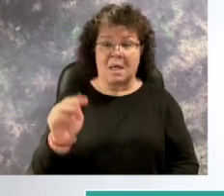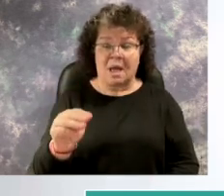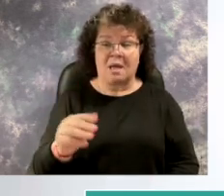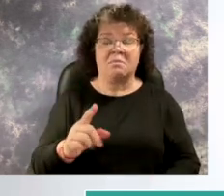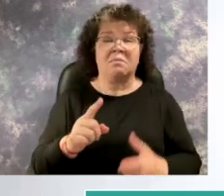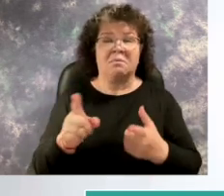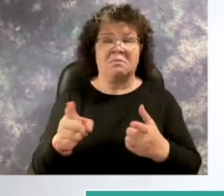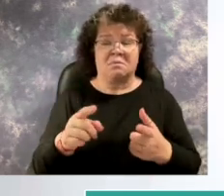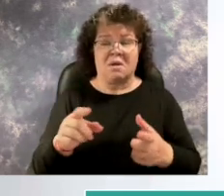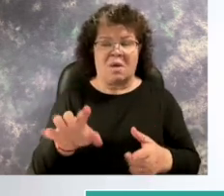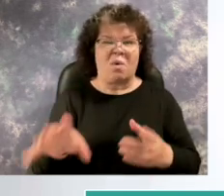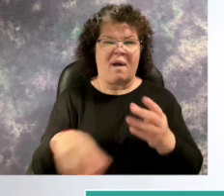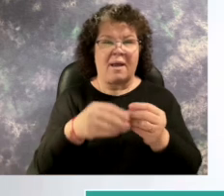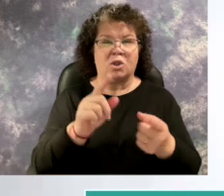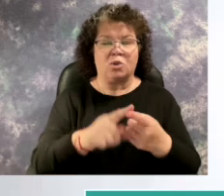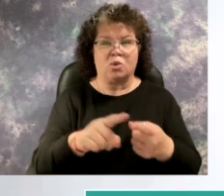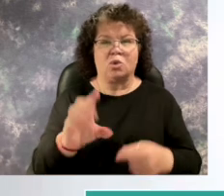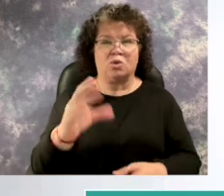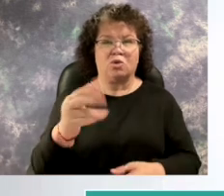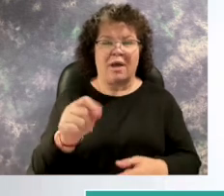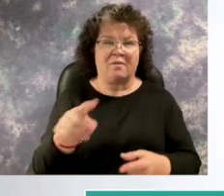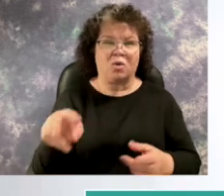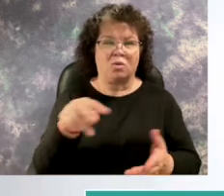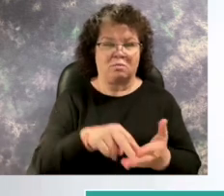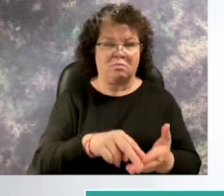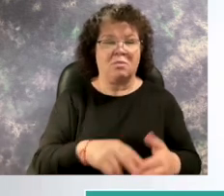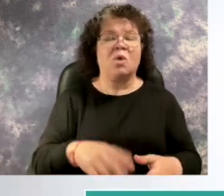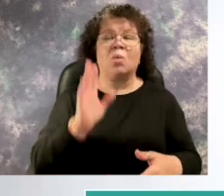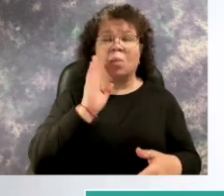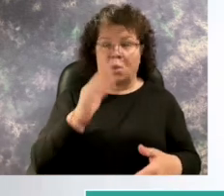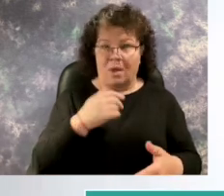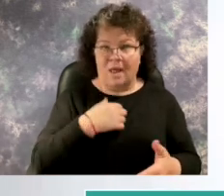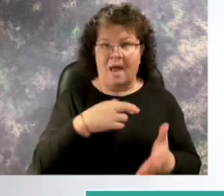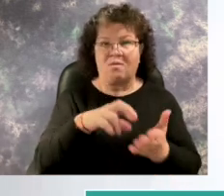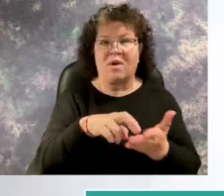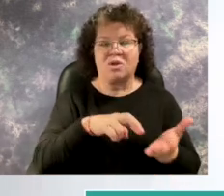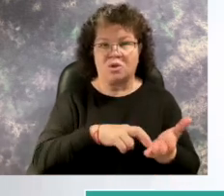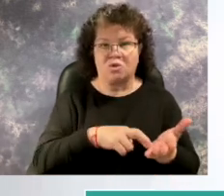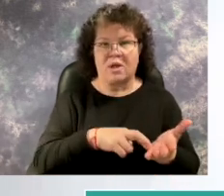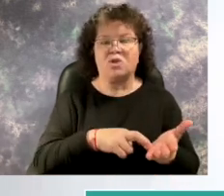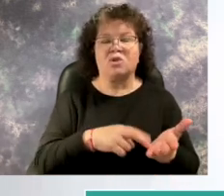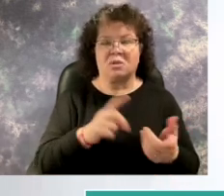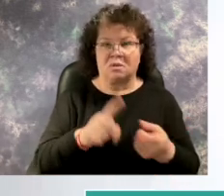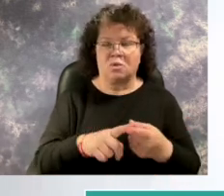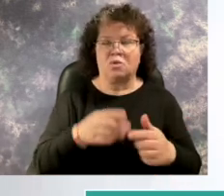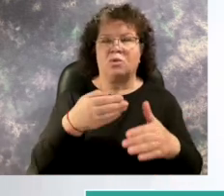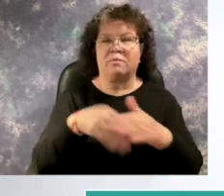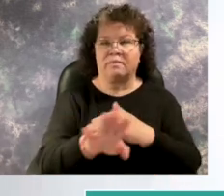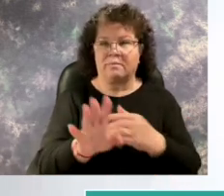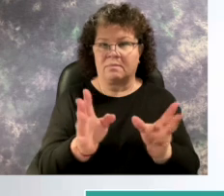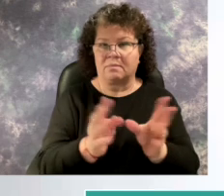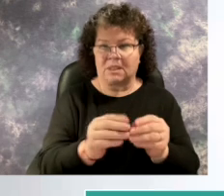to register. So we will have registration links for the future Zoom events, agenda, and